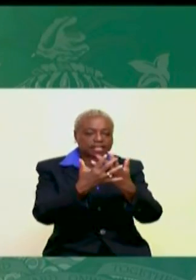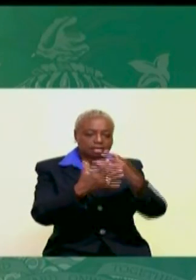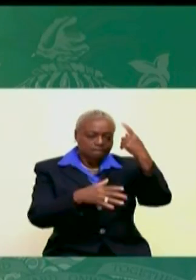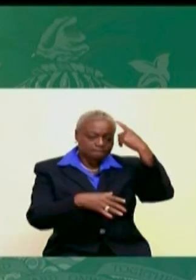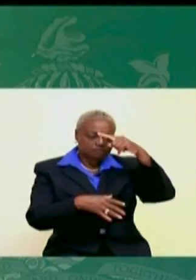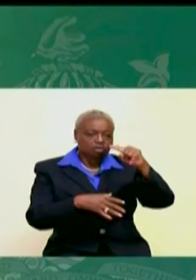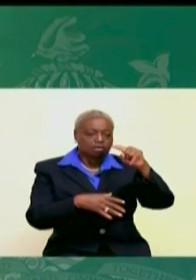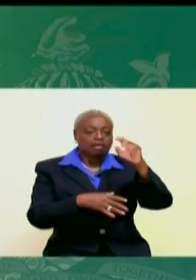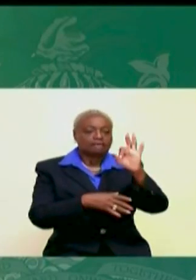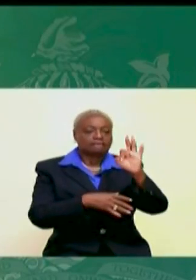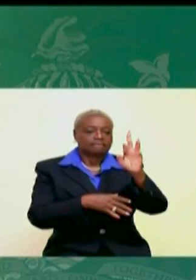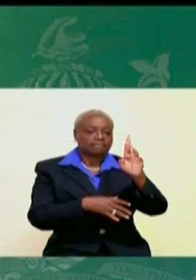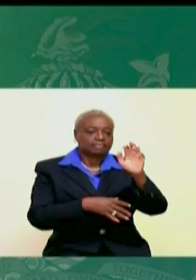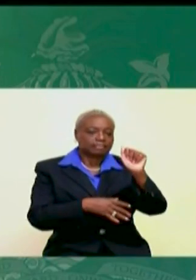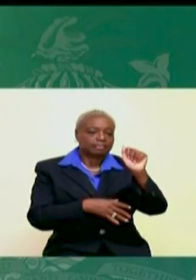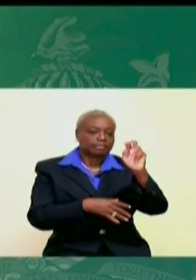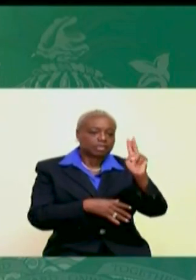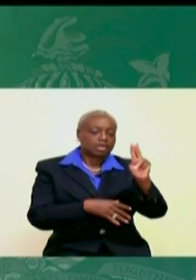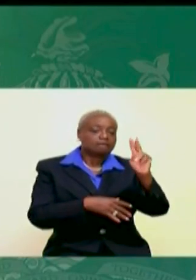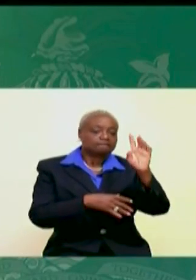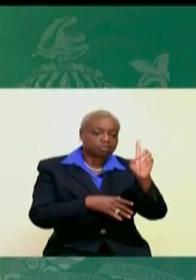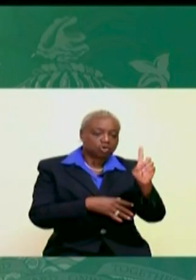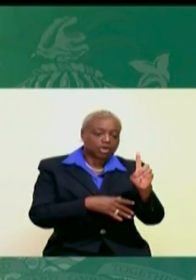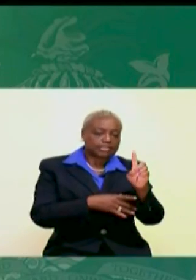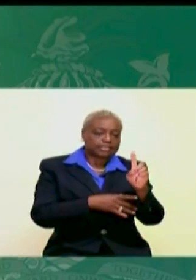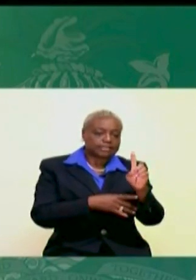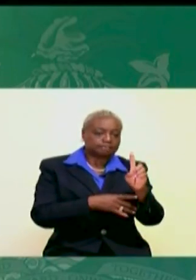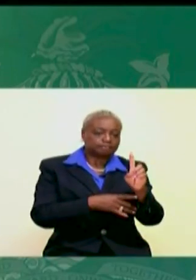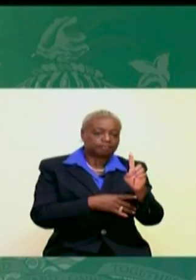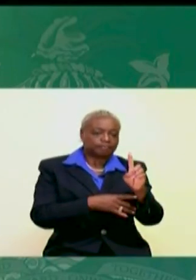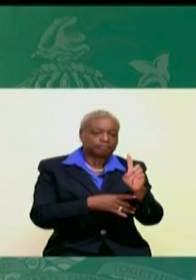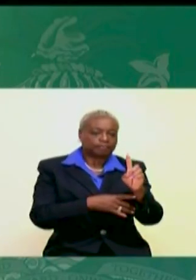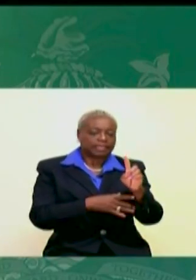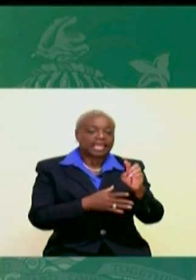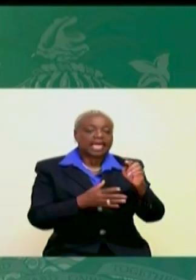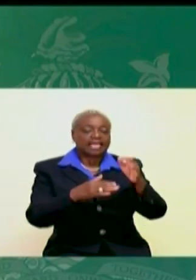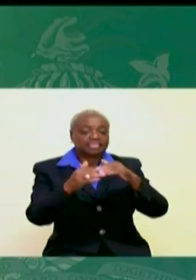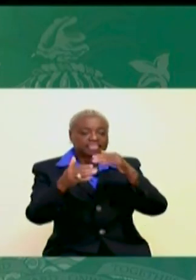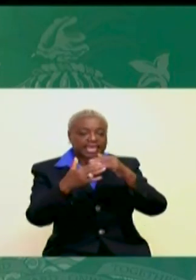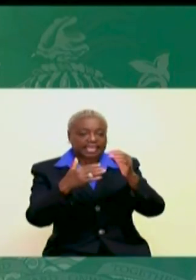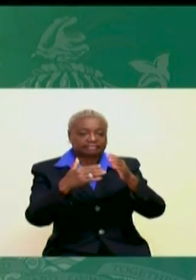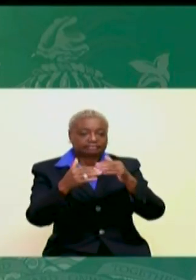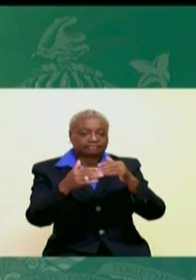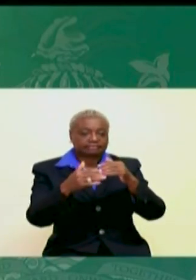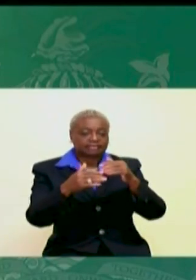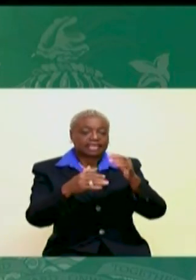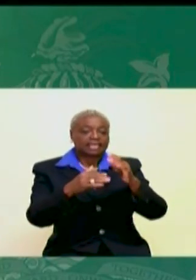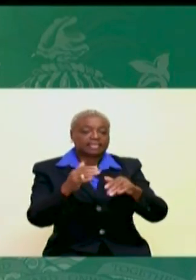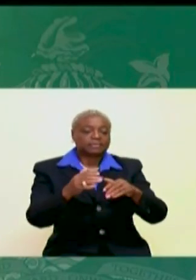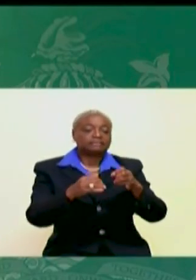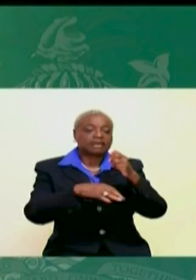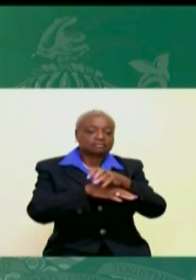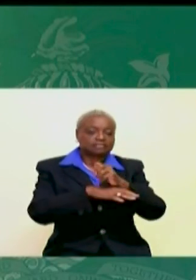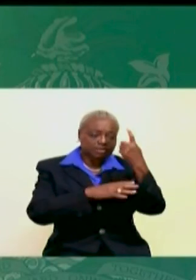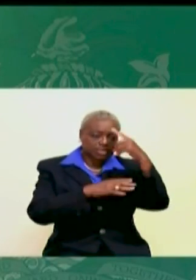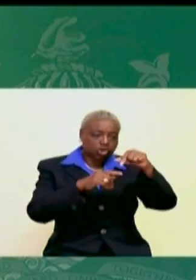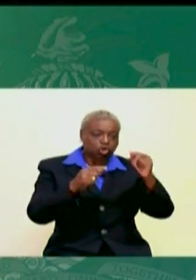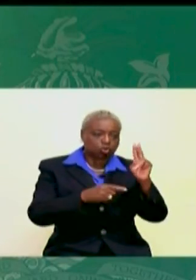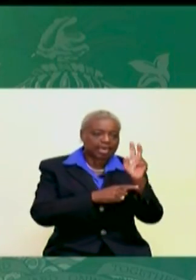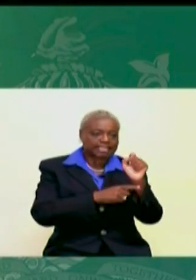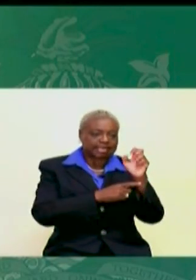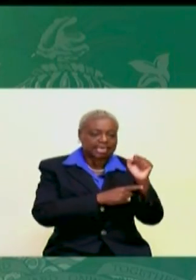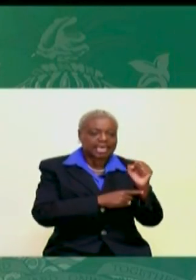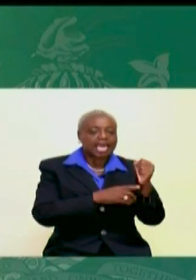trial, his bail was set at $125,000, then a record for federal counts in the United States of America.